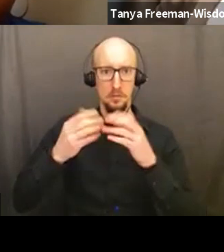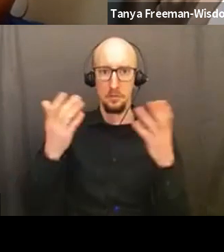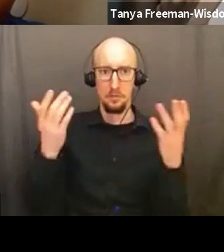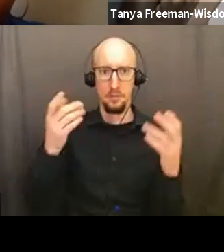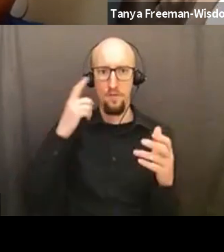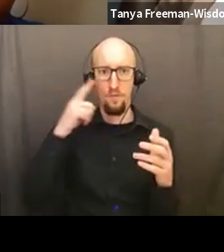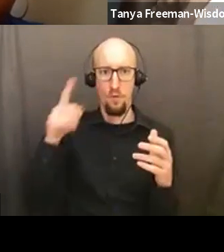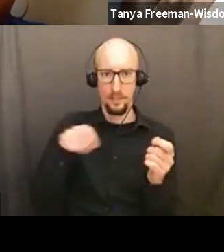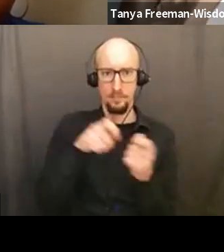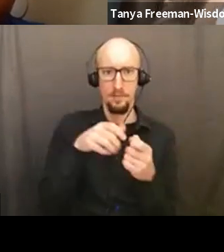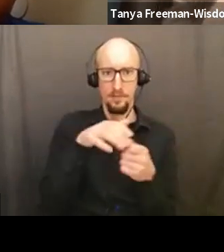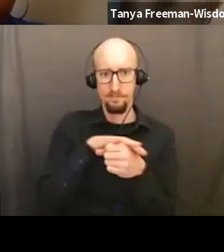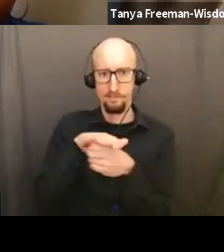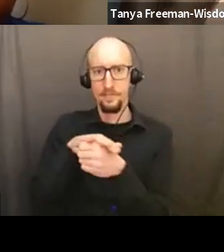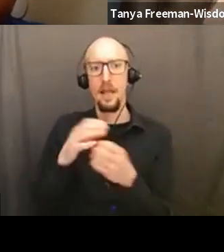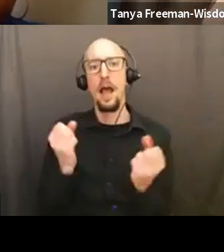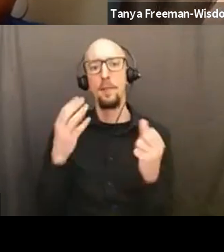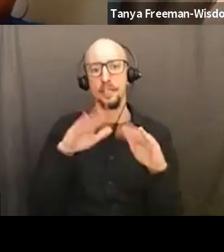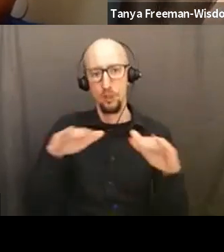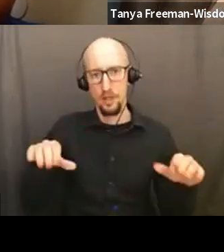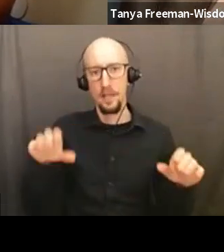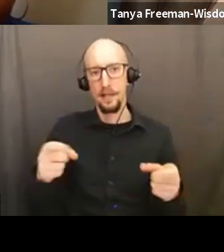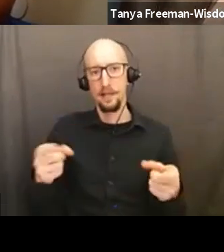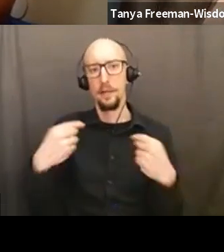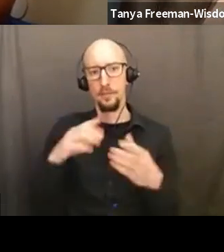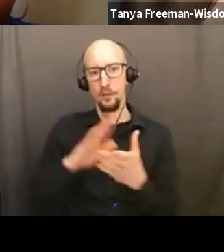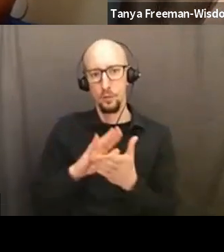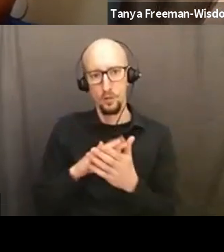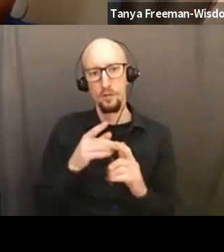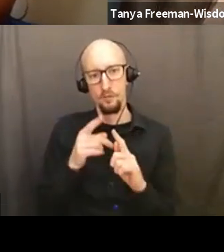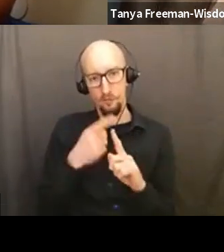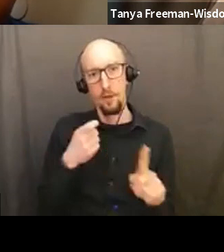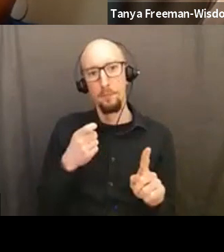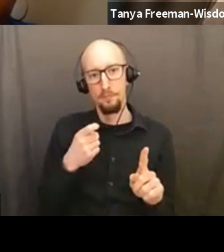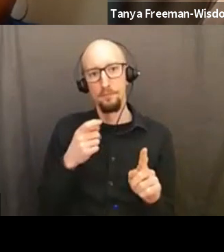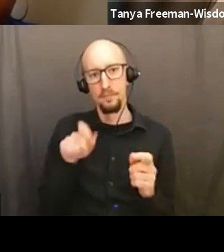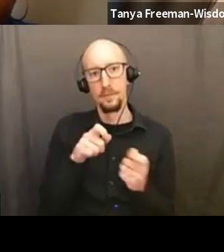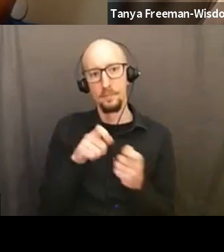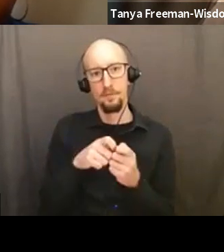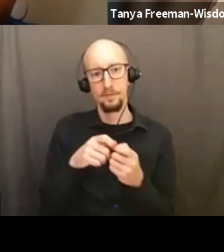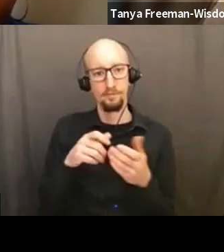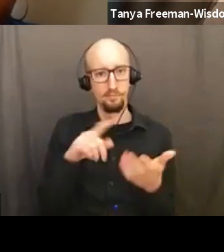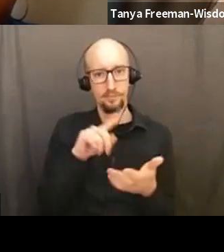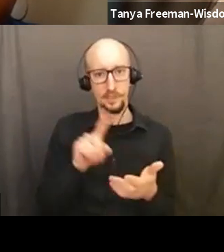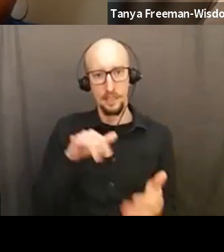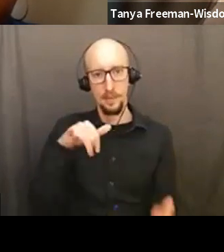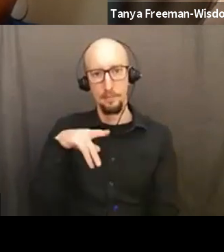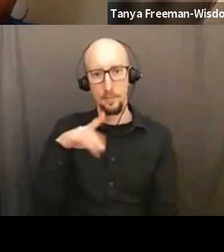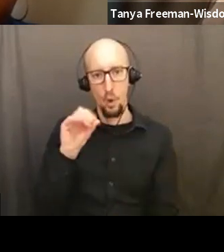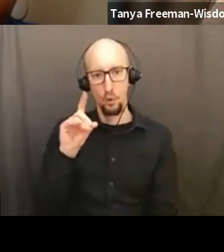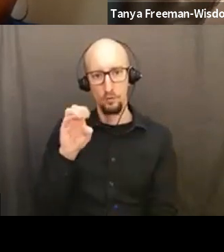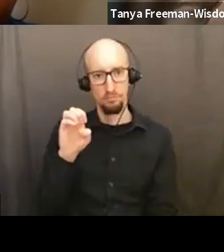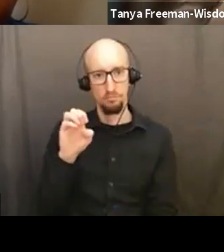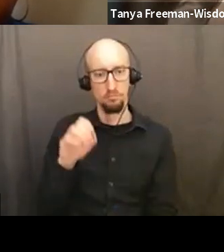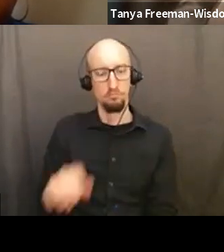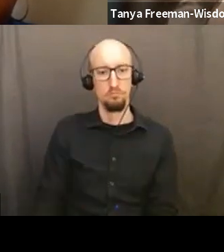on the number of children who are offered seats